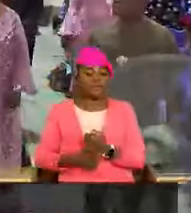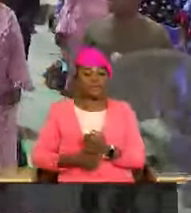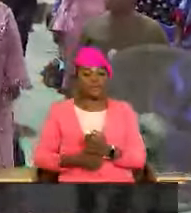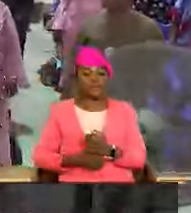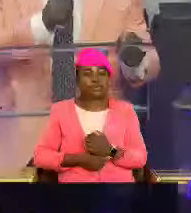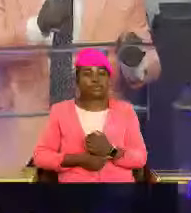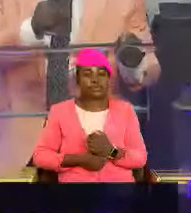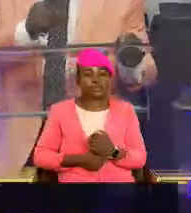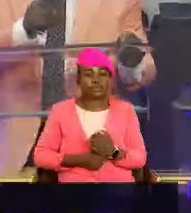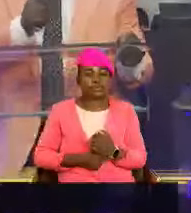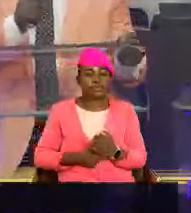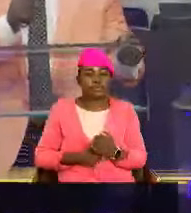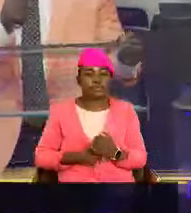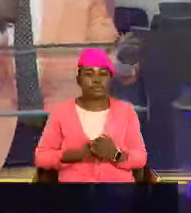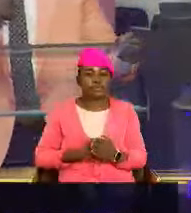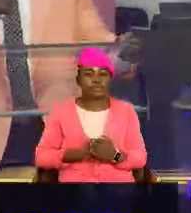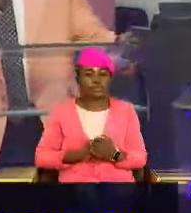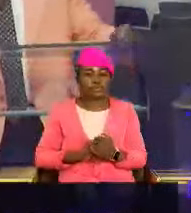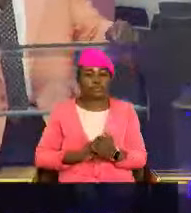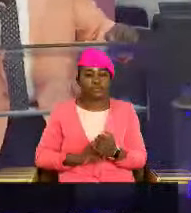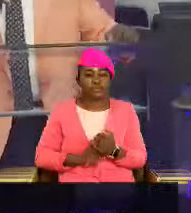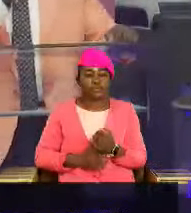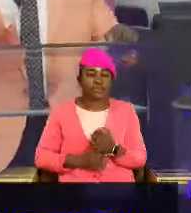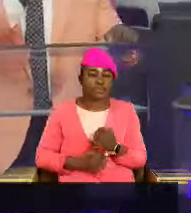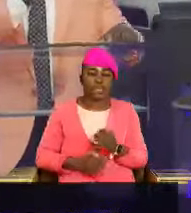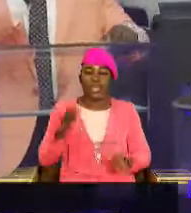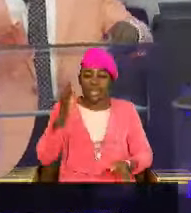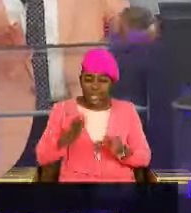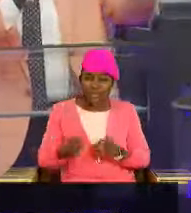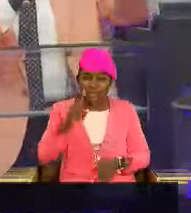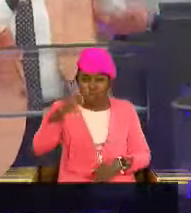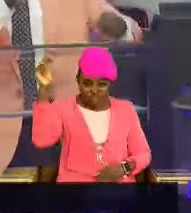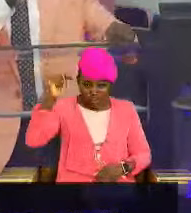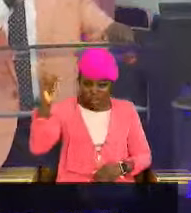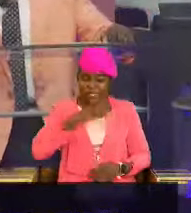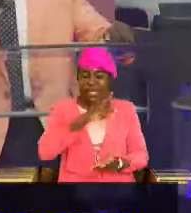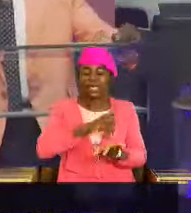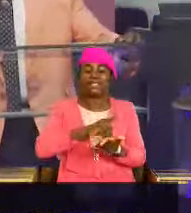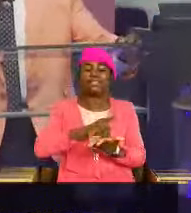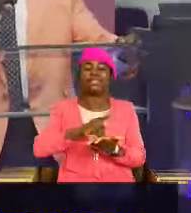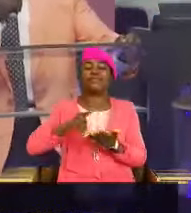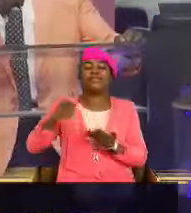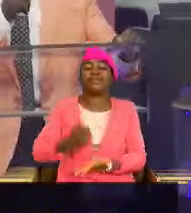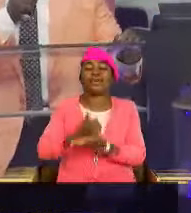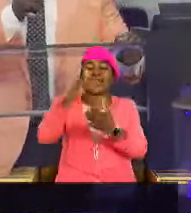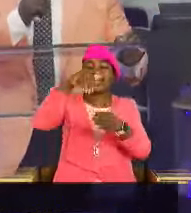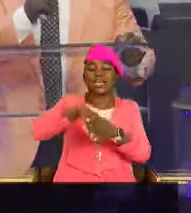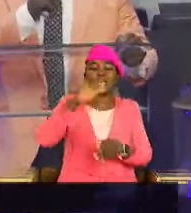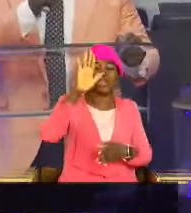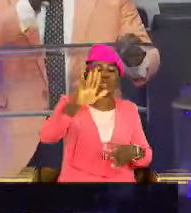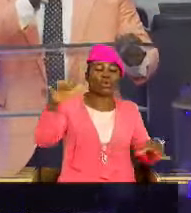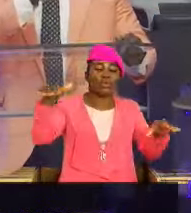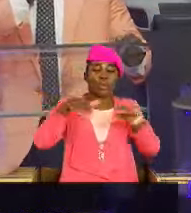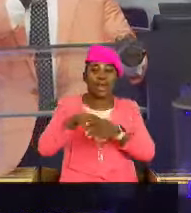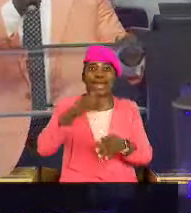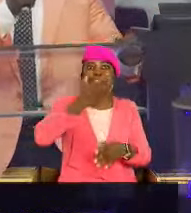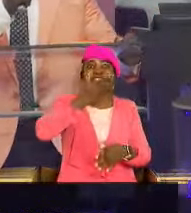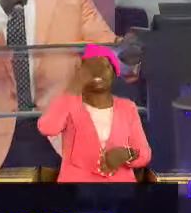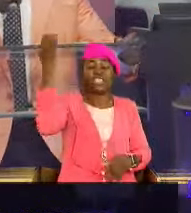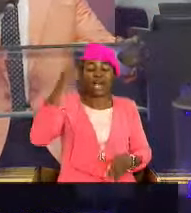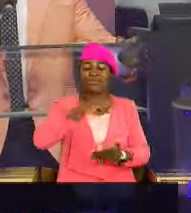pray if you need a divine intervention in your marriage now shout this louder than the person